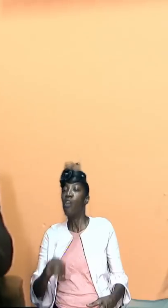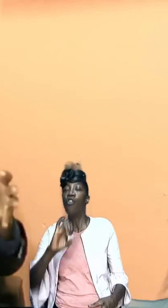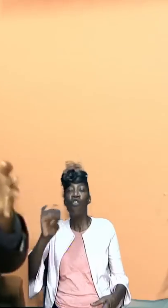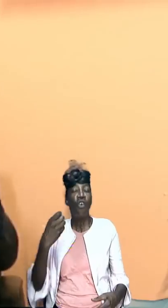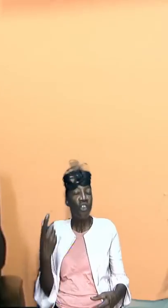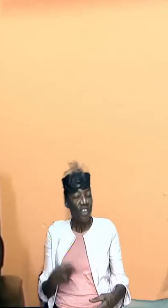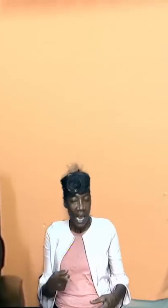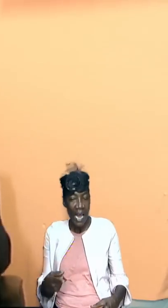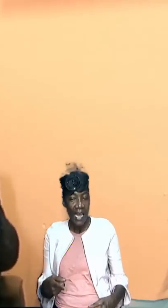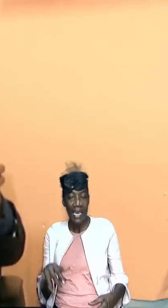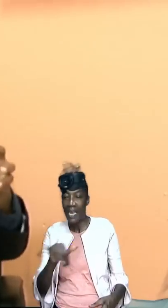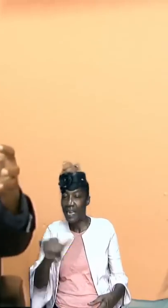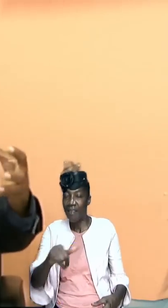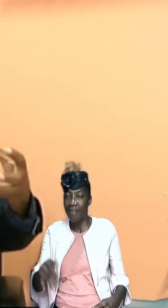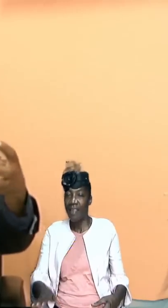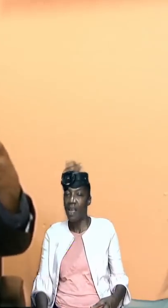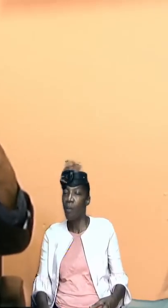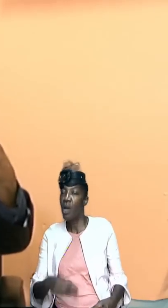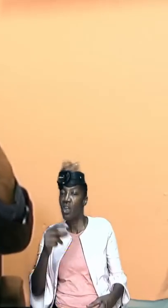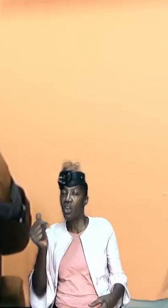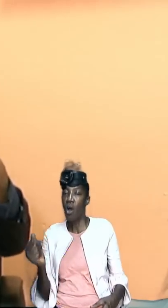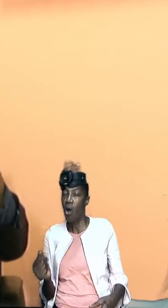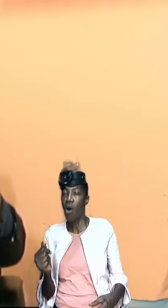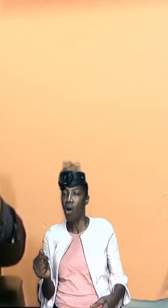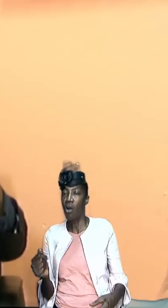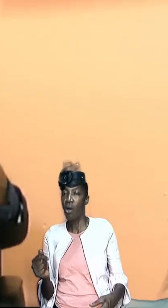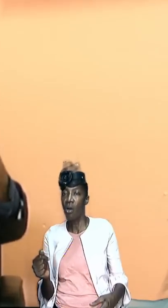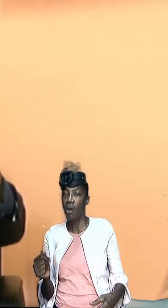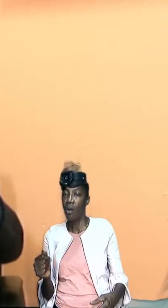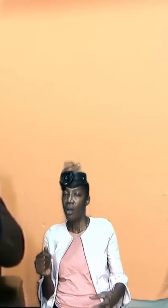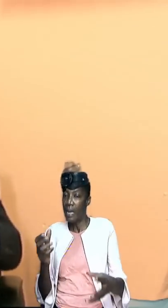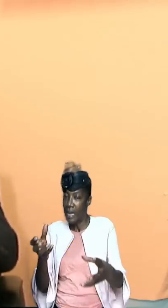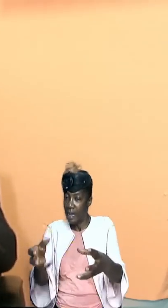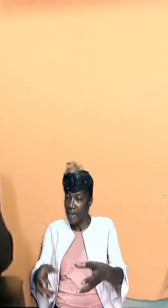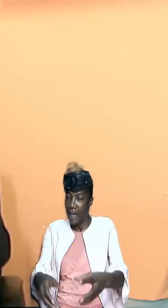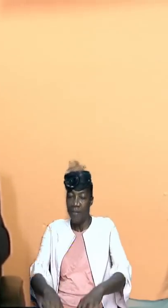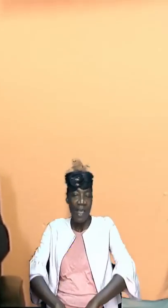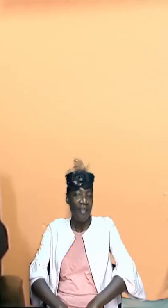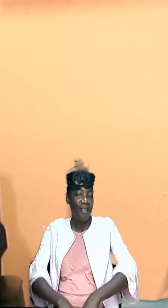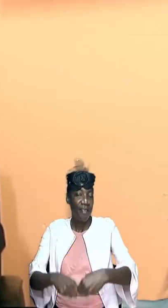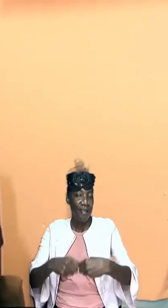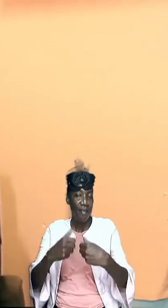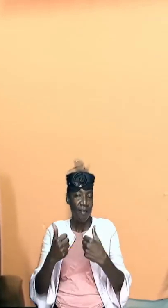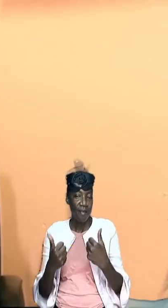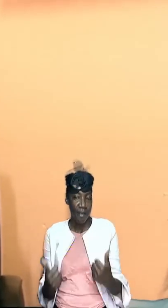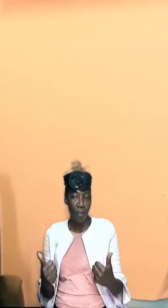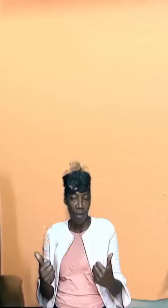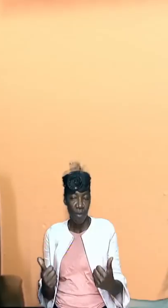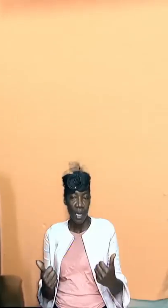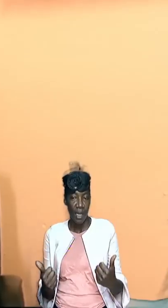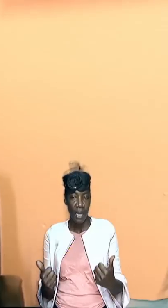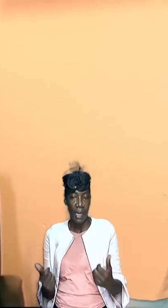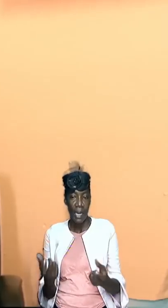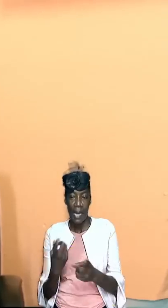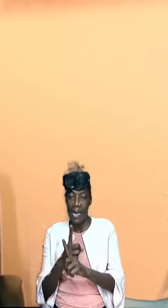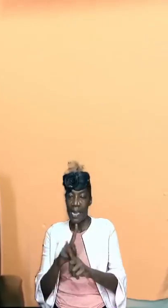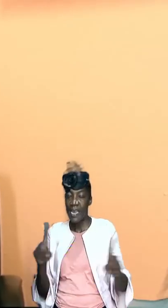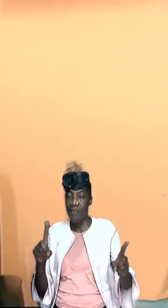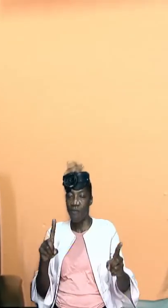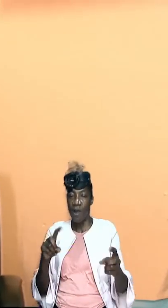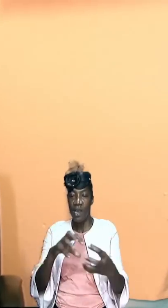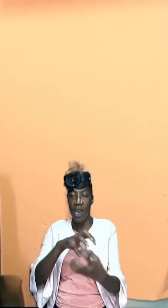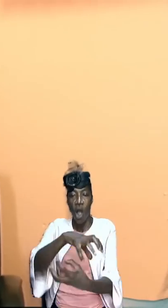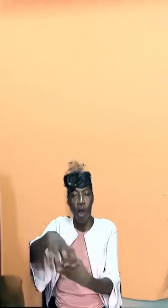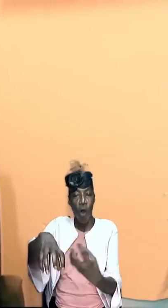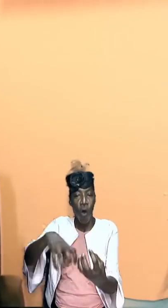what has happened with men? They have extracted and separated different combination